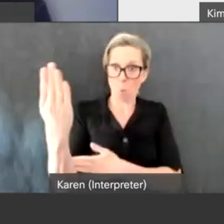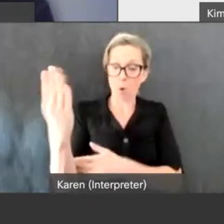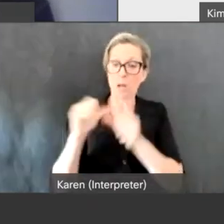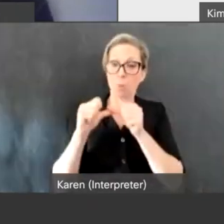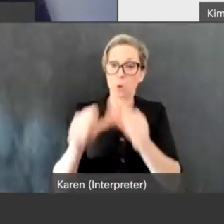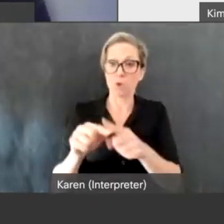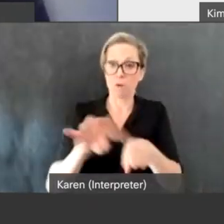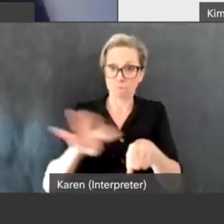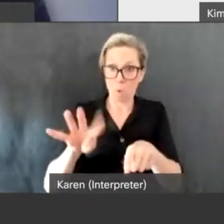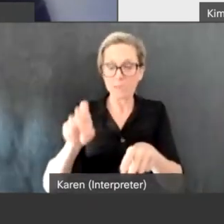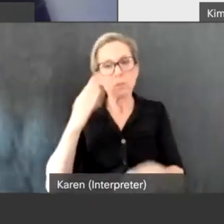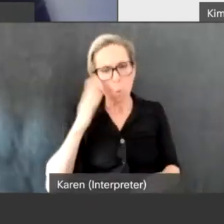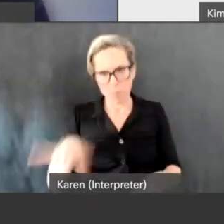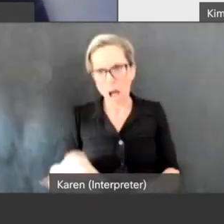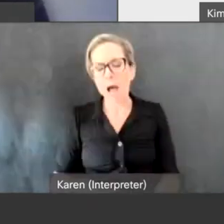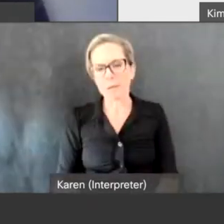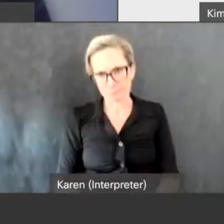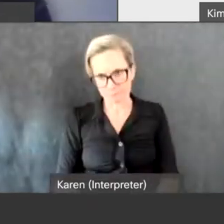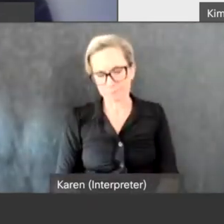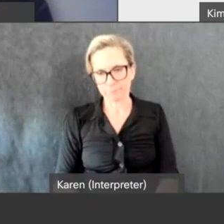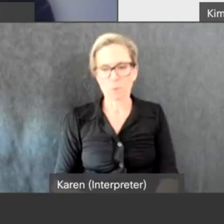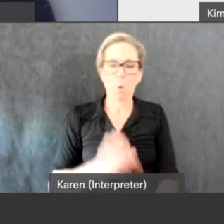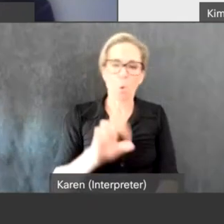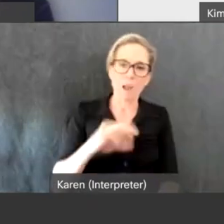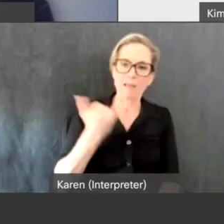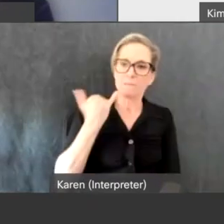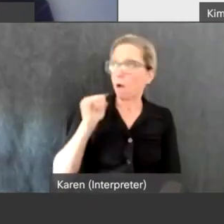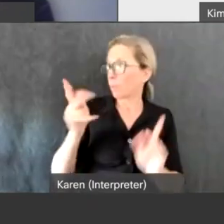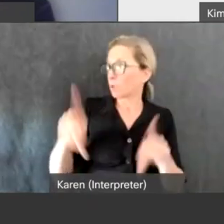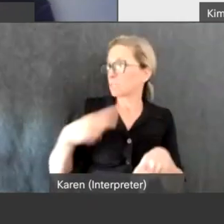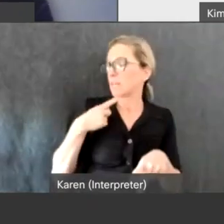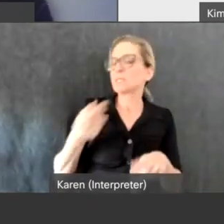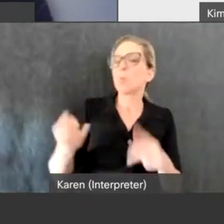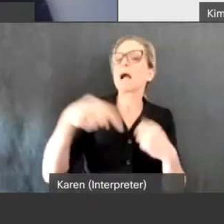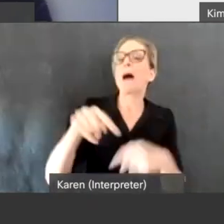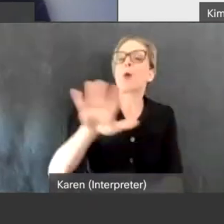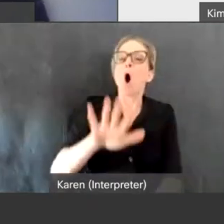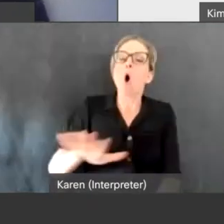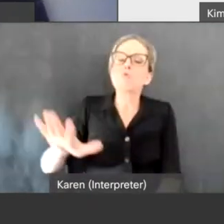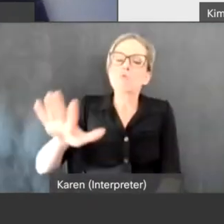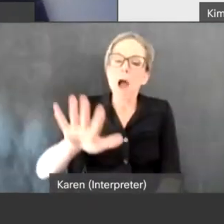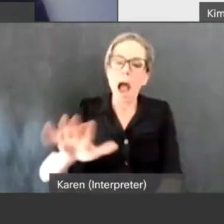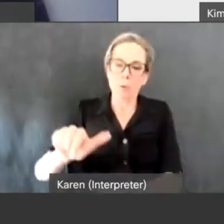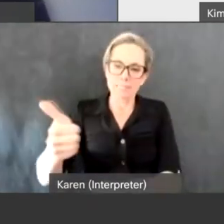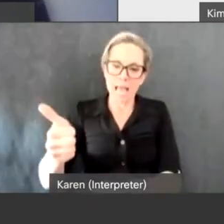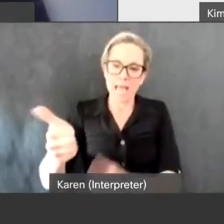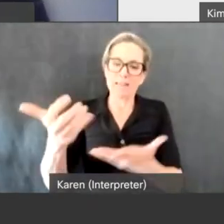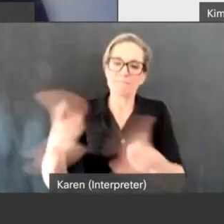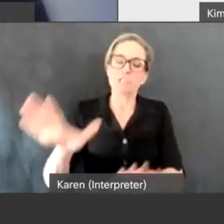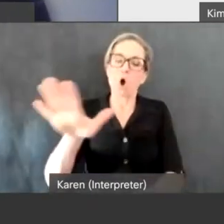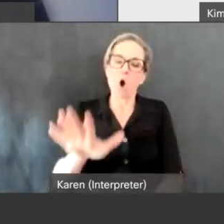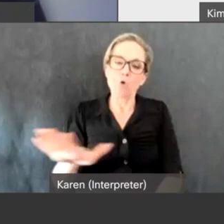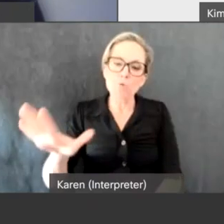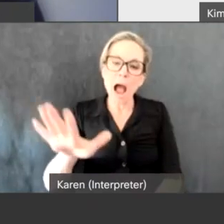4, you need to know that, versus someone who says my folks will be there around 10 and they'll be finished around 6. How